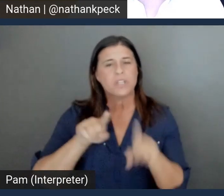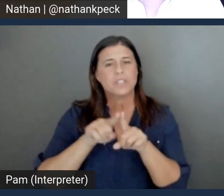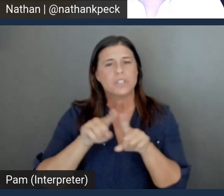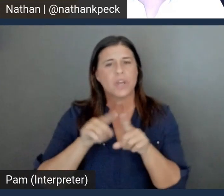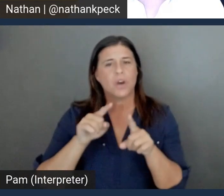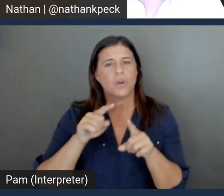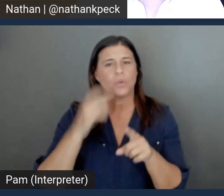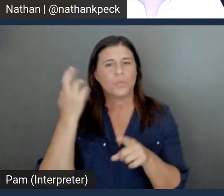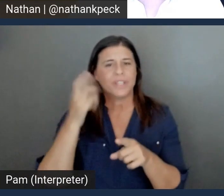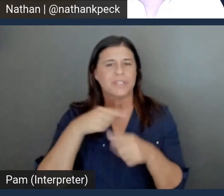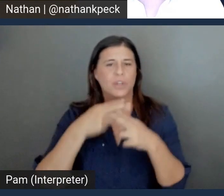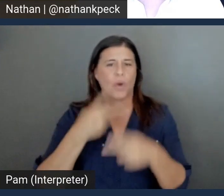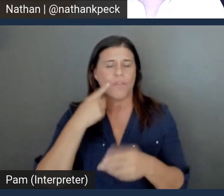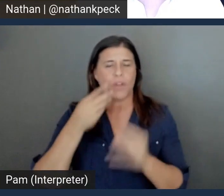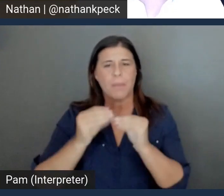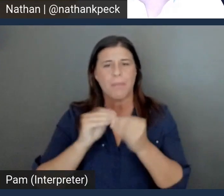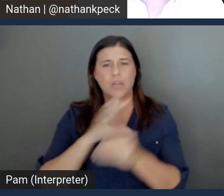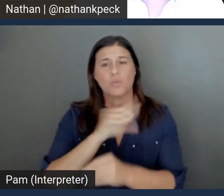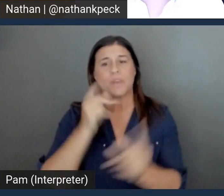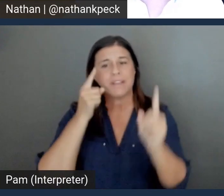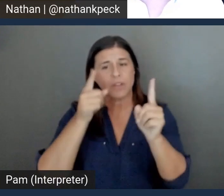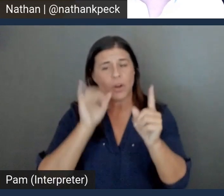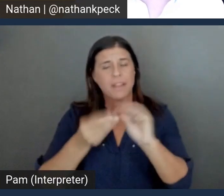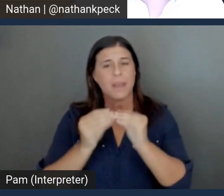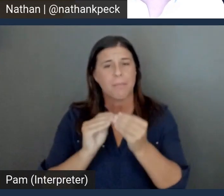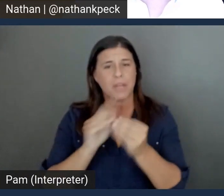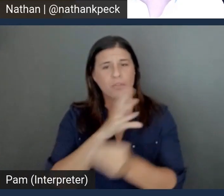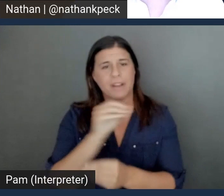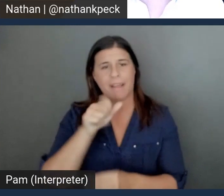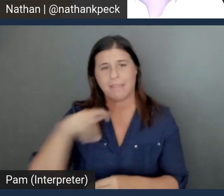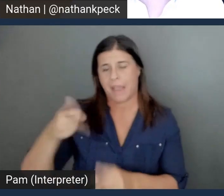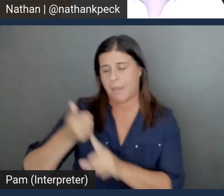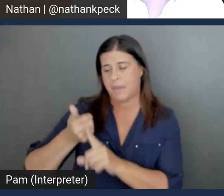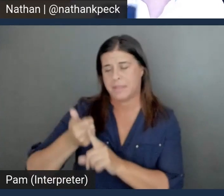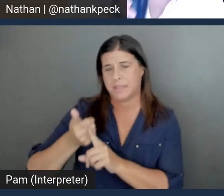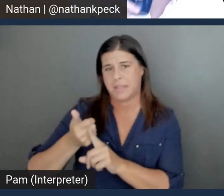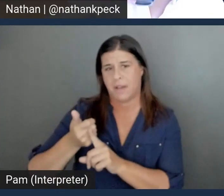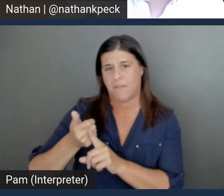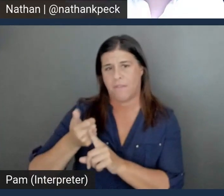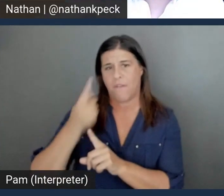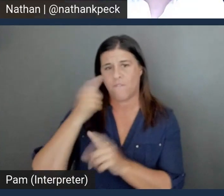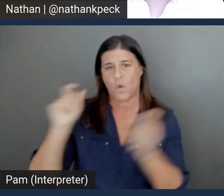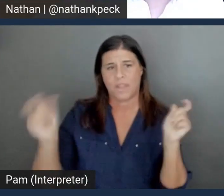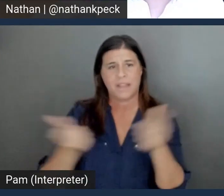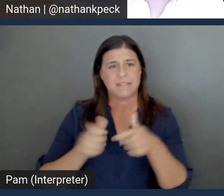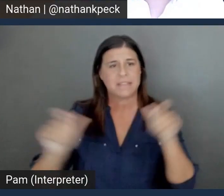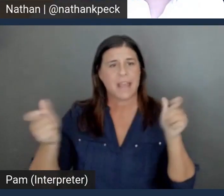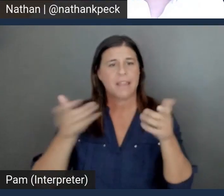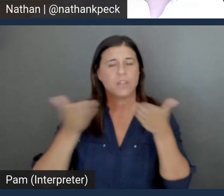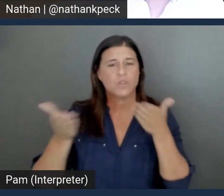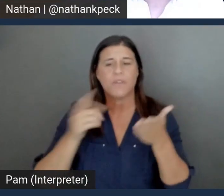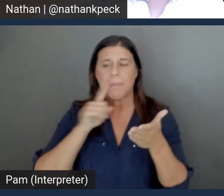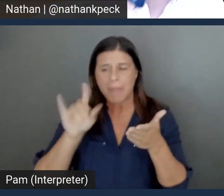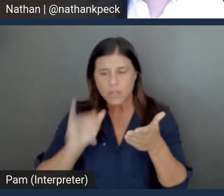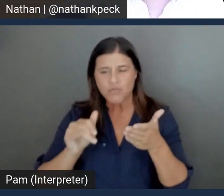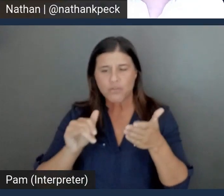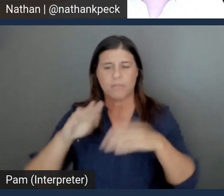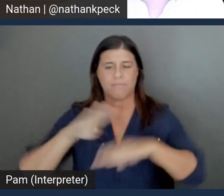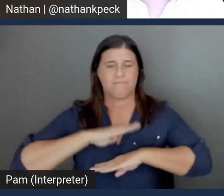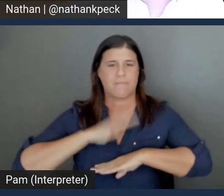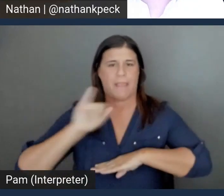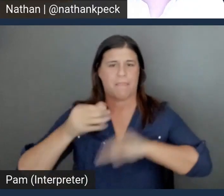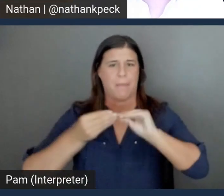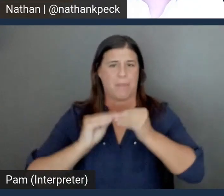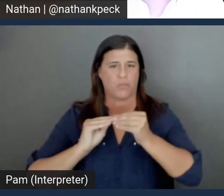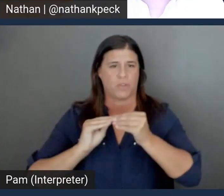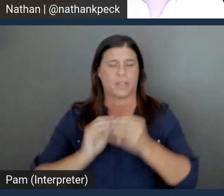CloudWatch metrics, and we can target that metric, and the application autoscaling service will ensure that that metric is met. So it's